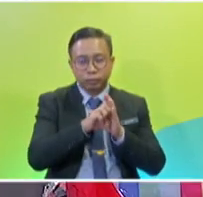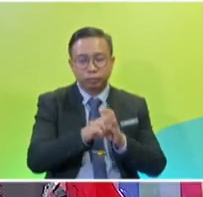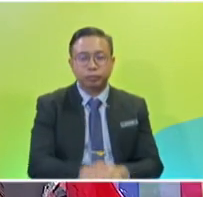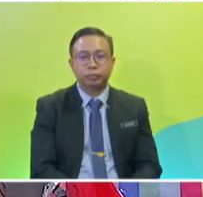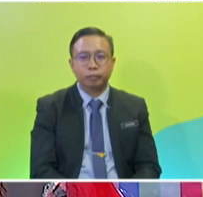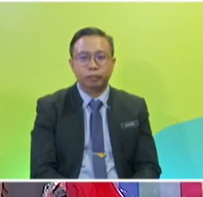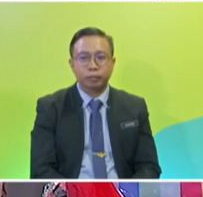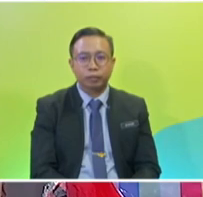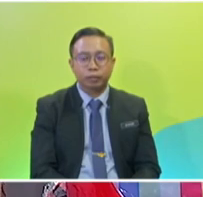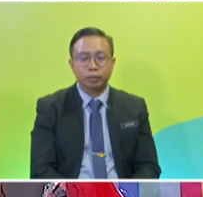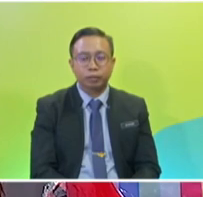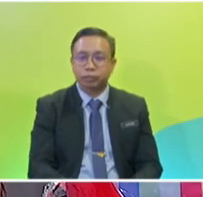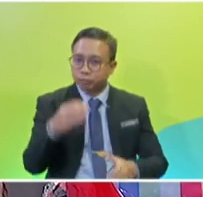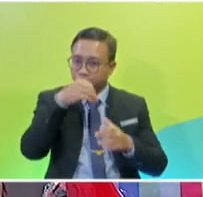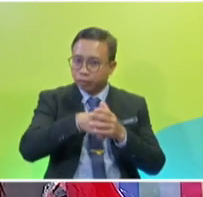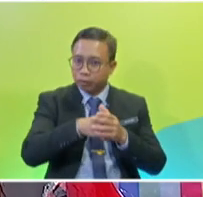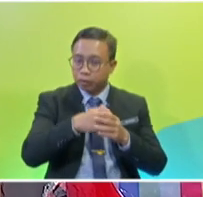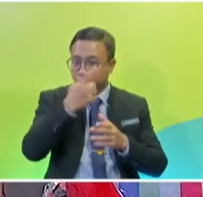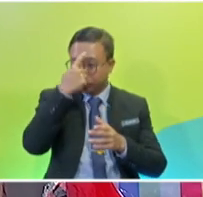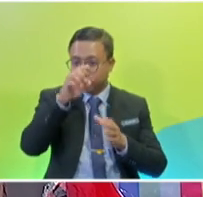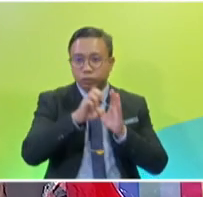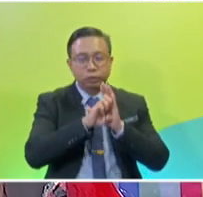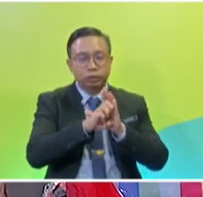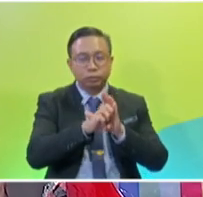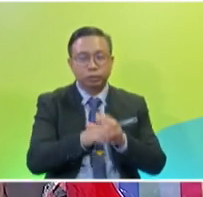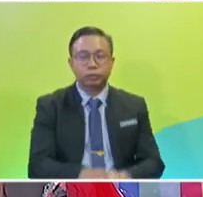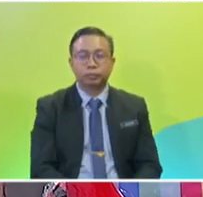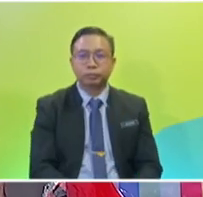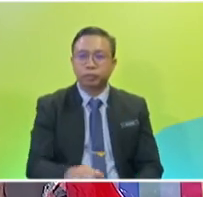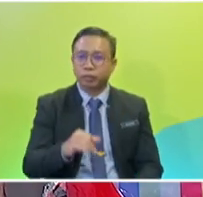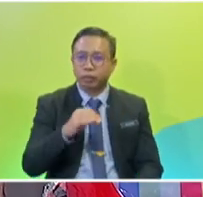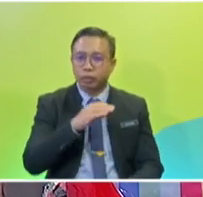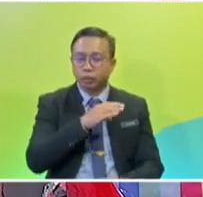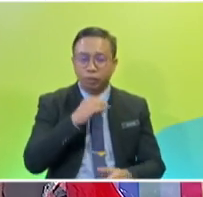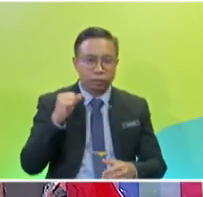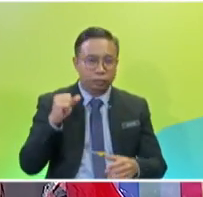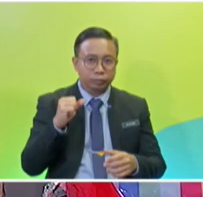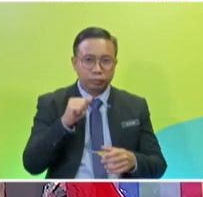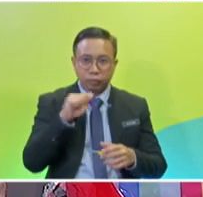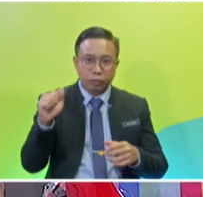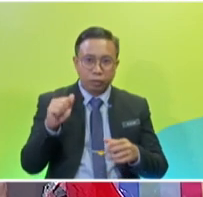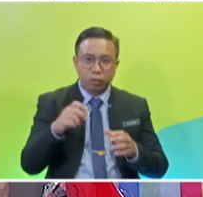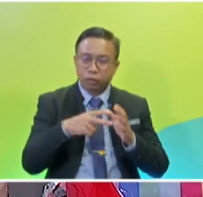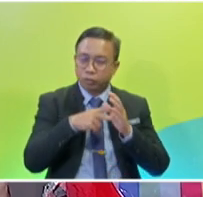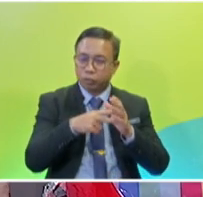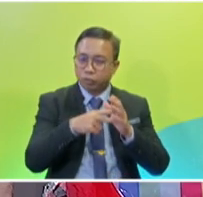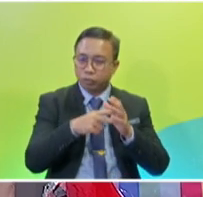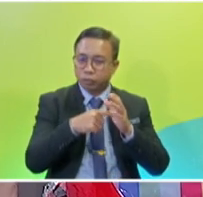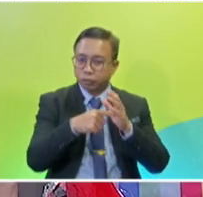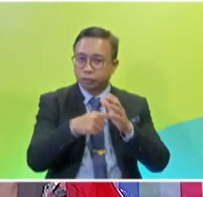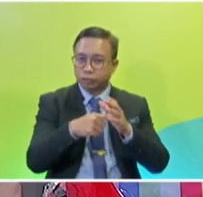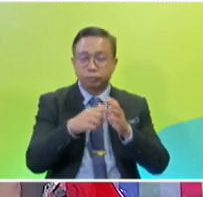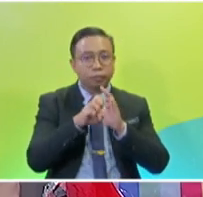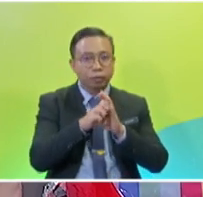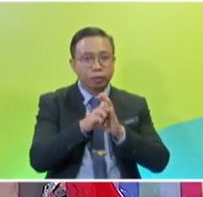note, guys. Add in the list, for example. That is also a cohesive device to show giving examples. For instance,